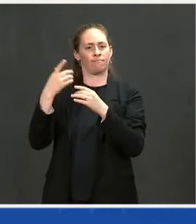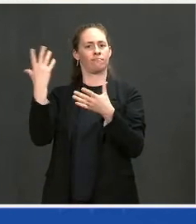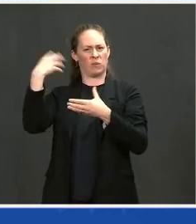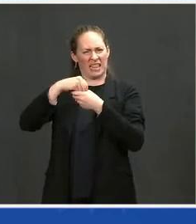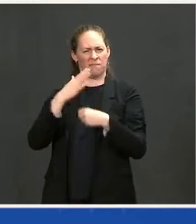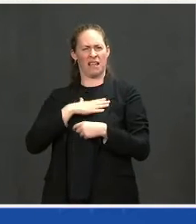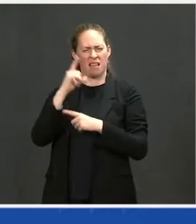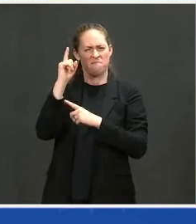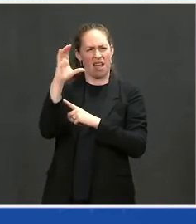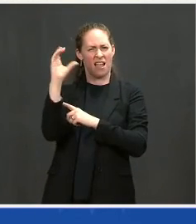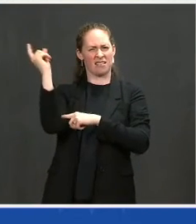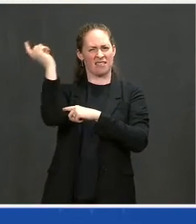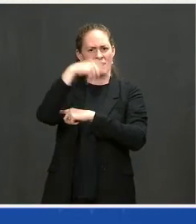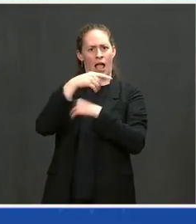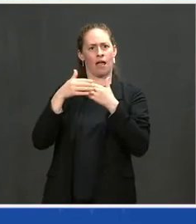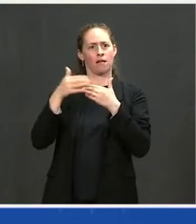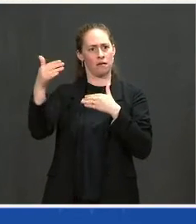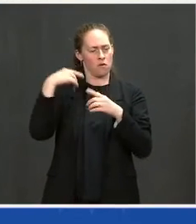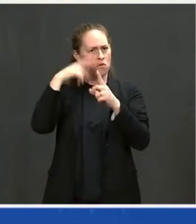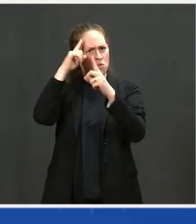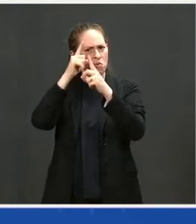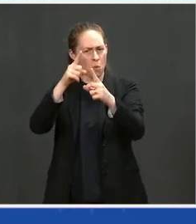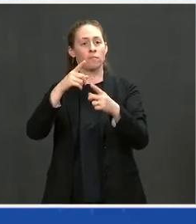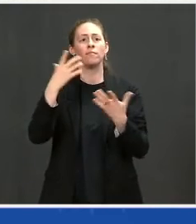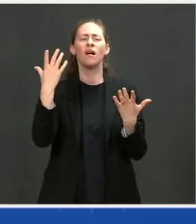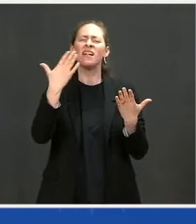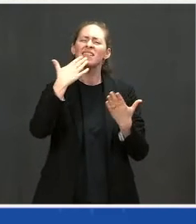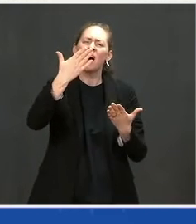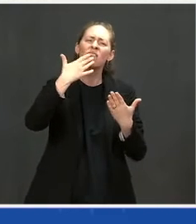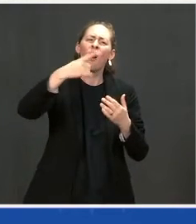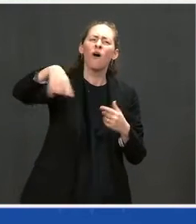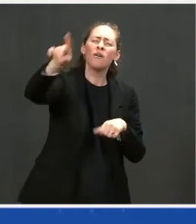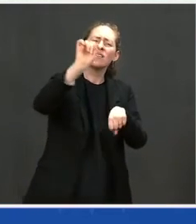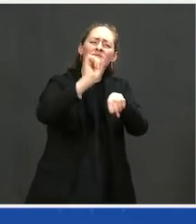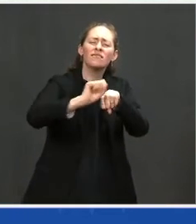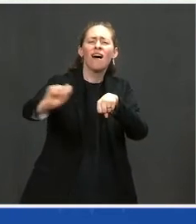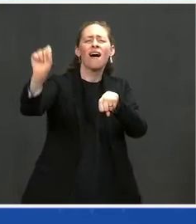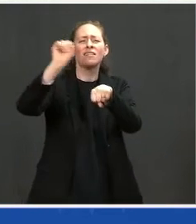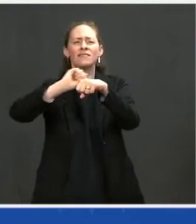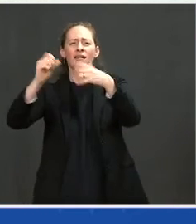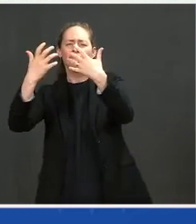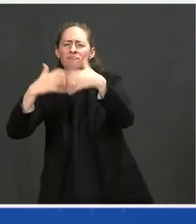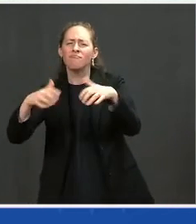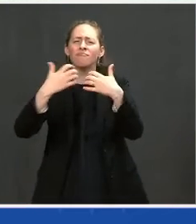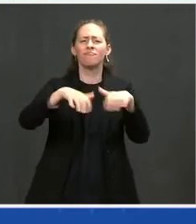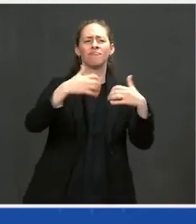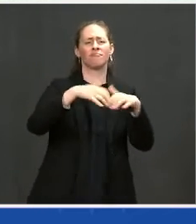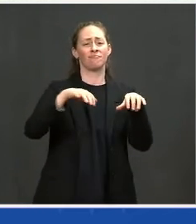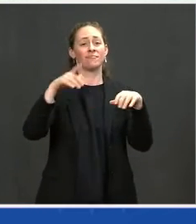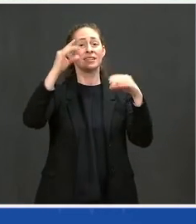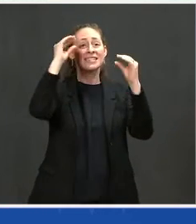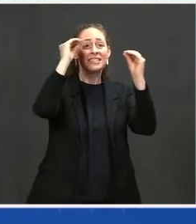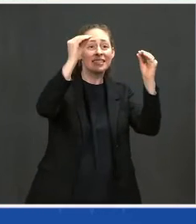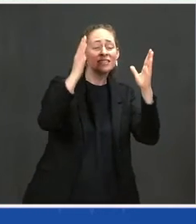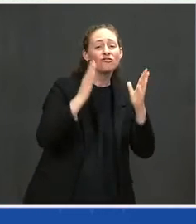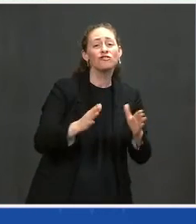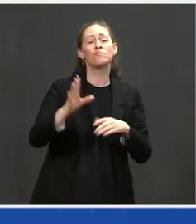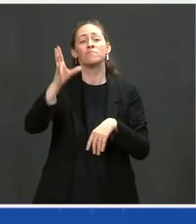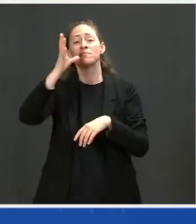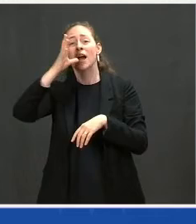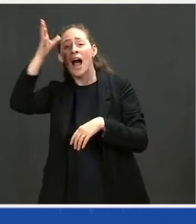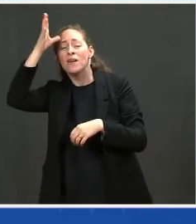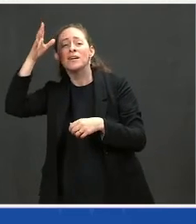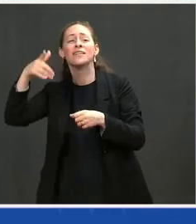Now, thanks to the enormous amount of work done by our administration, educators, parents, local, state